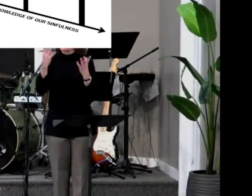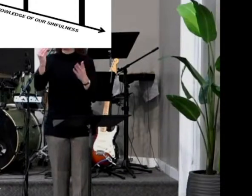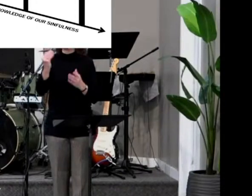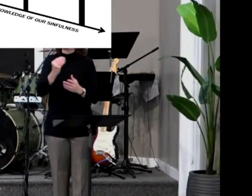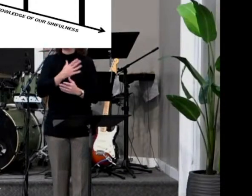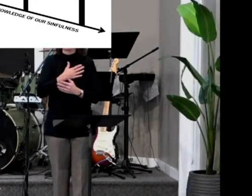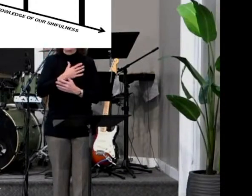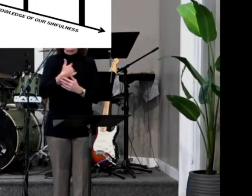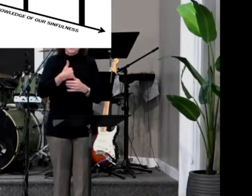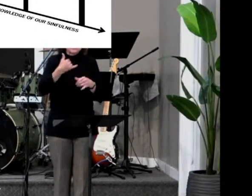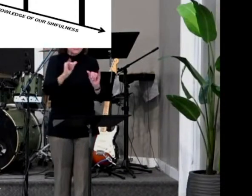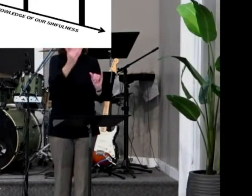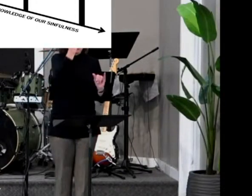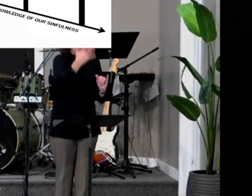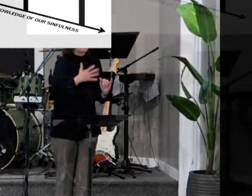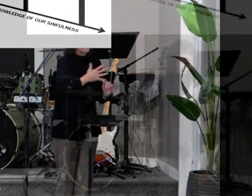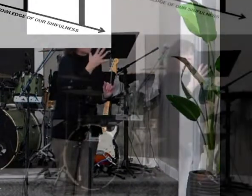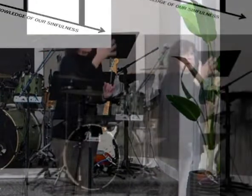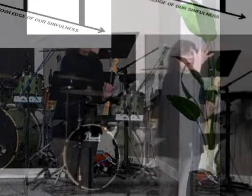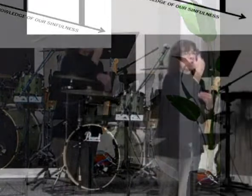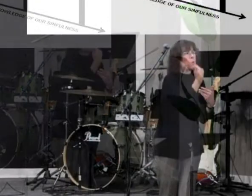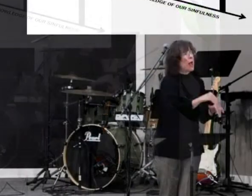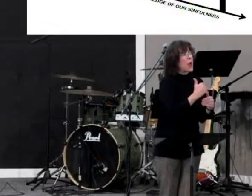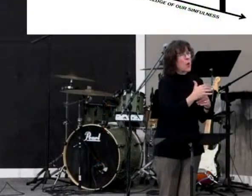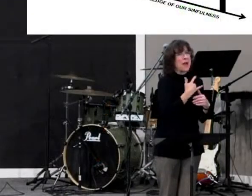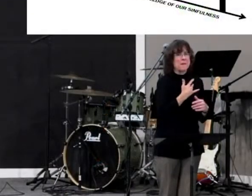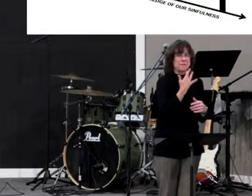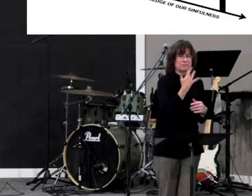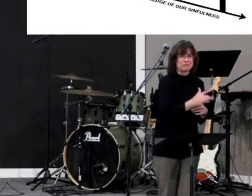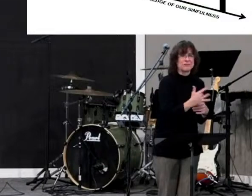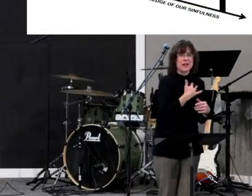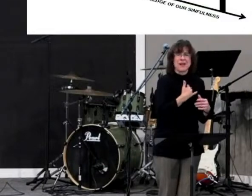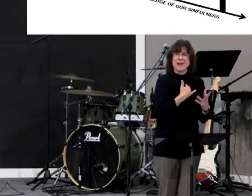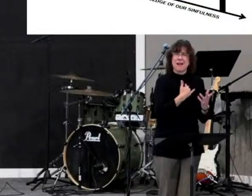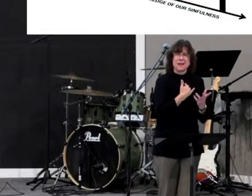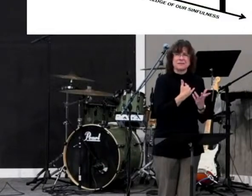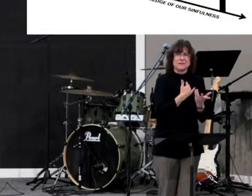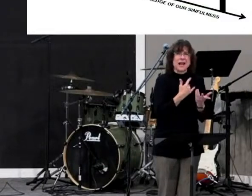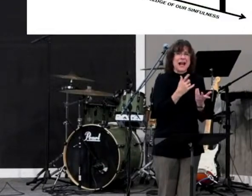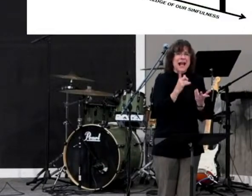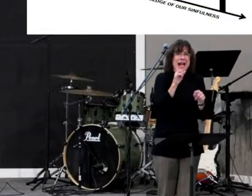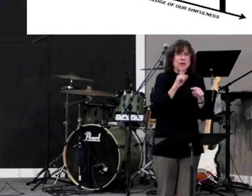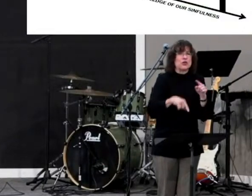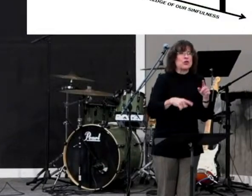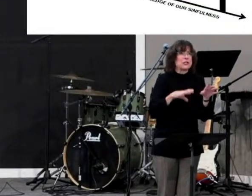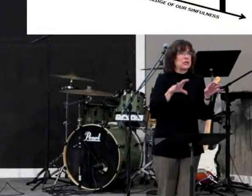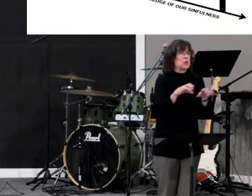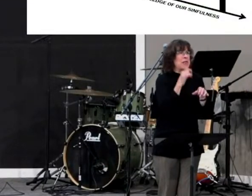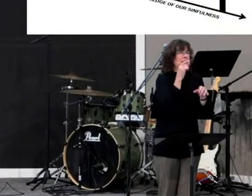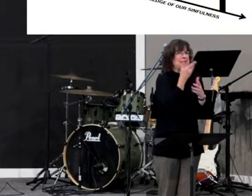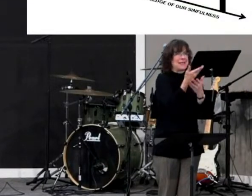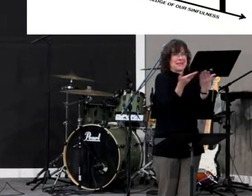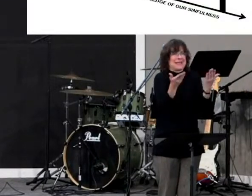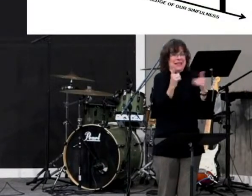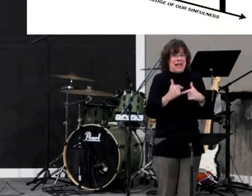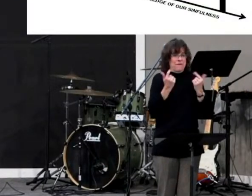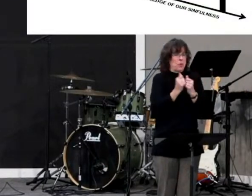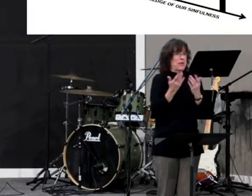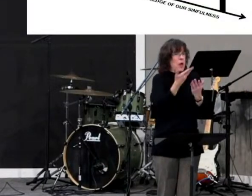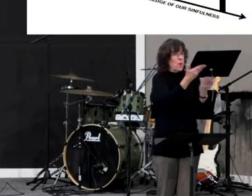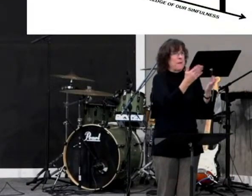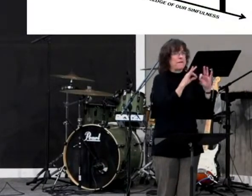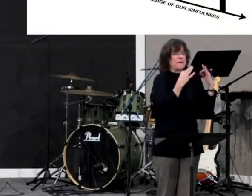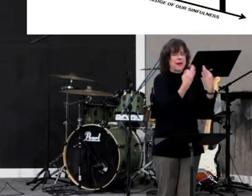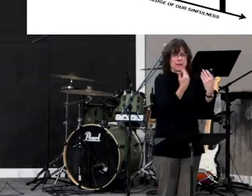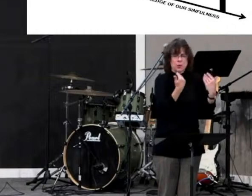given? I still know my mom and dad. Look at all the things that they've given to me that I couldn't earn for a second. I didn't contribute to